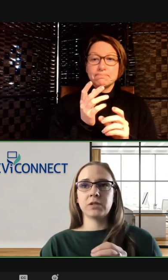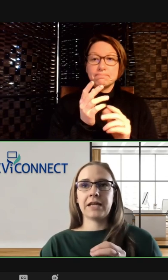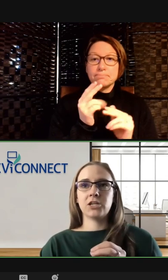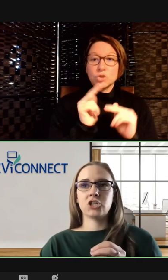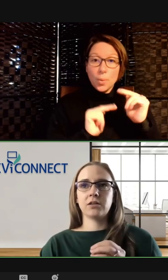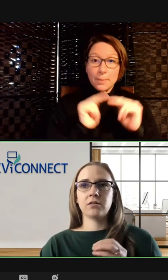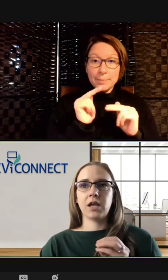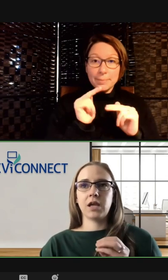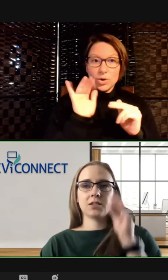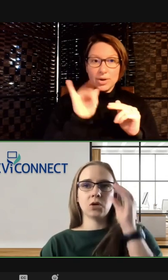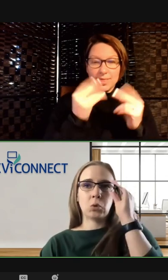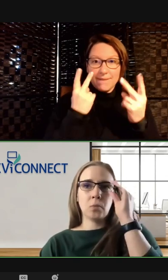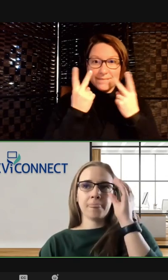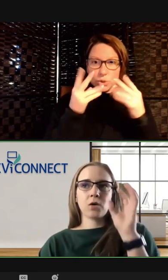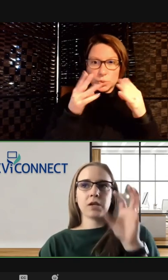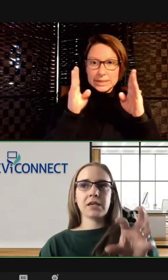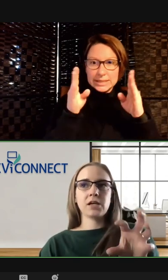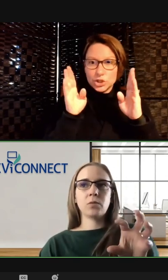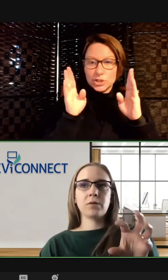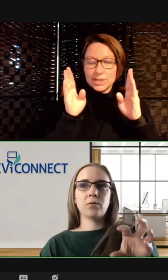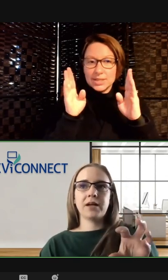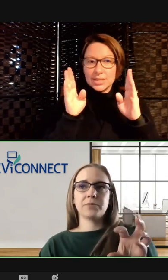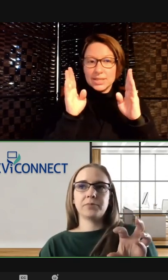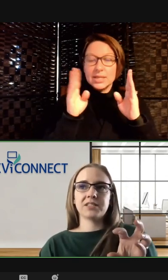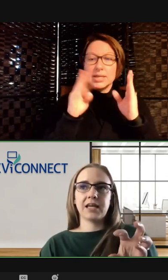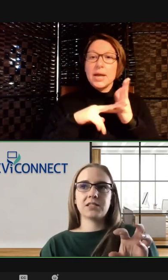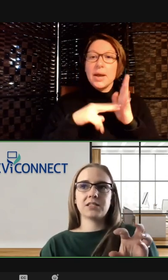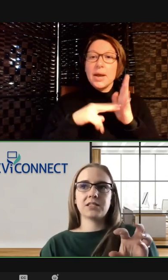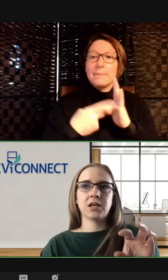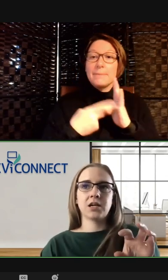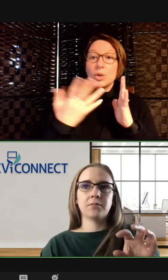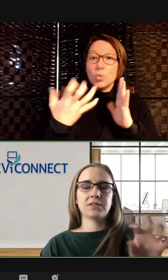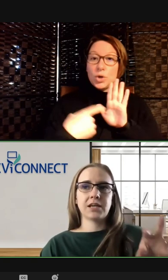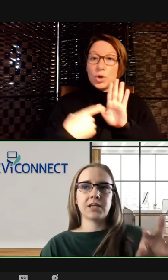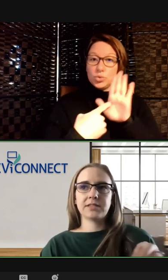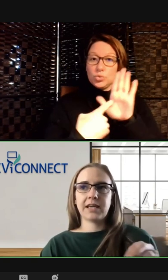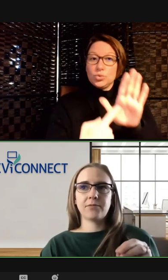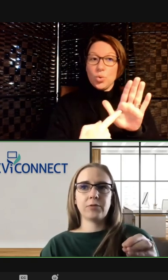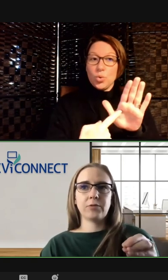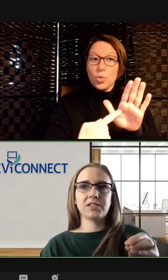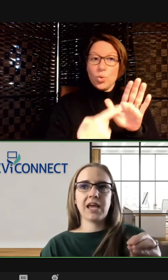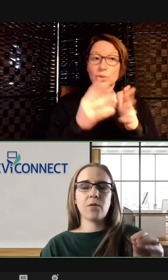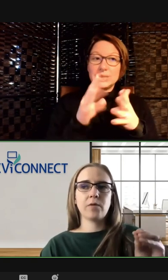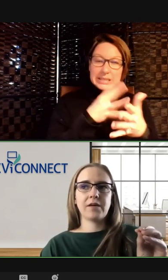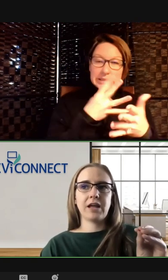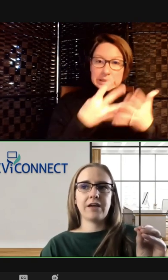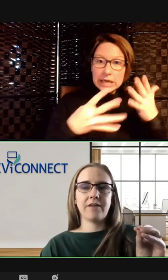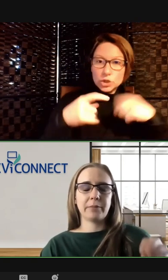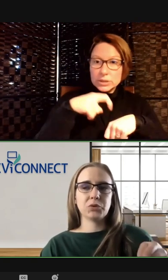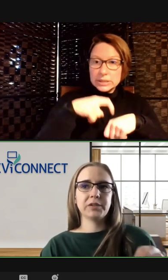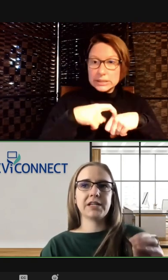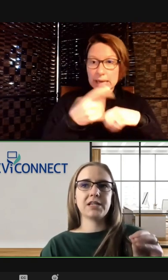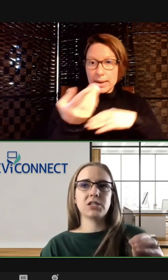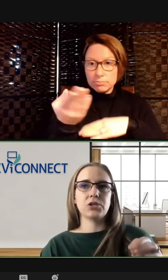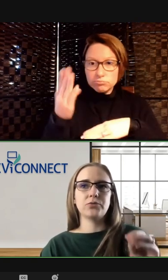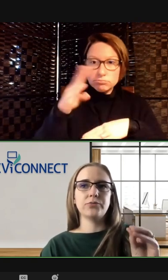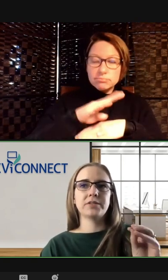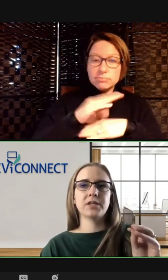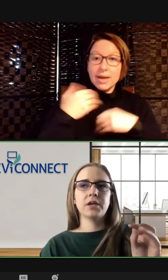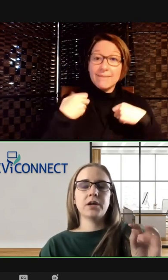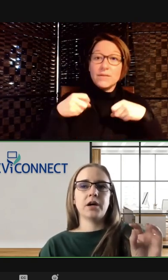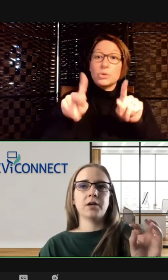building visual attention. And so here we would want to present, schedule a time throughout the day where they would have opportunity